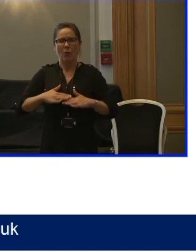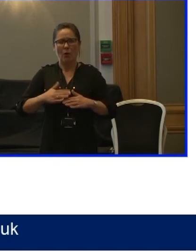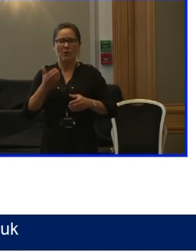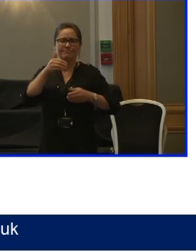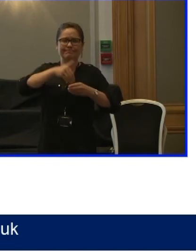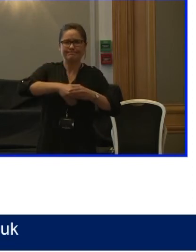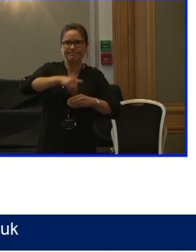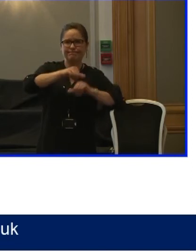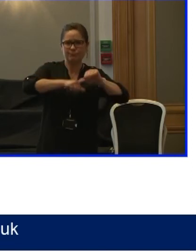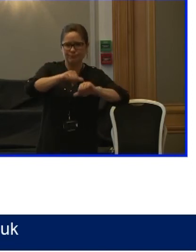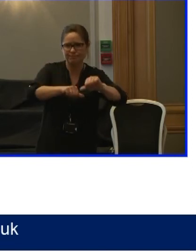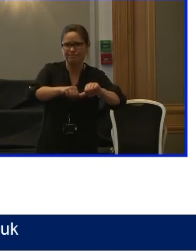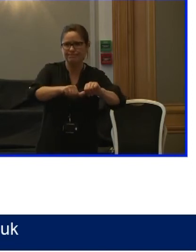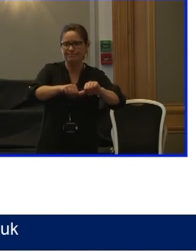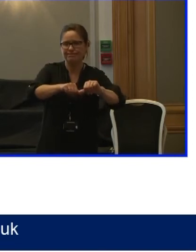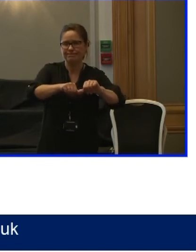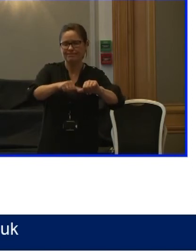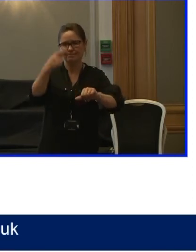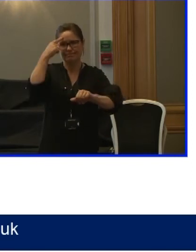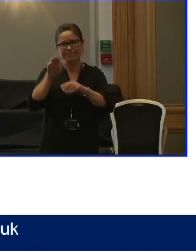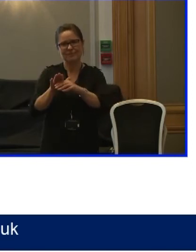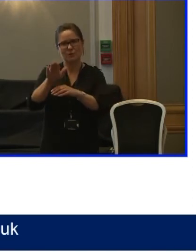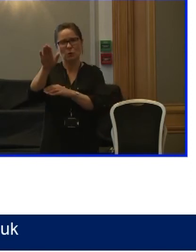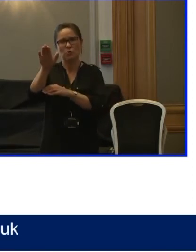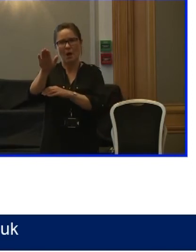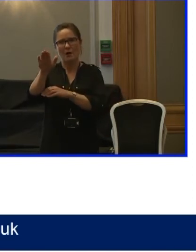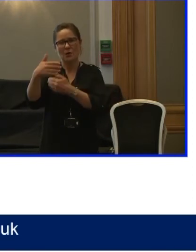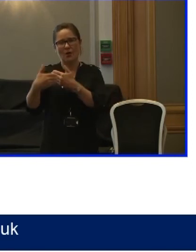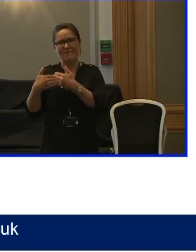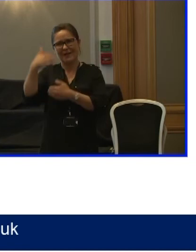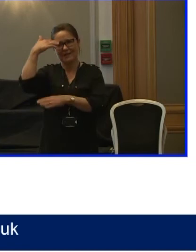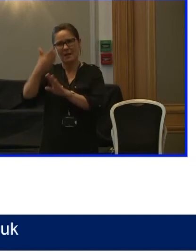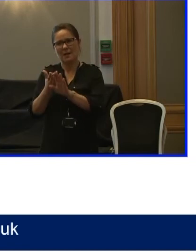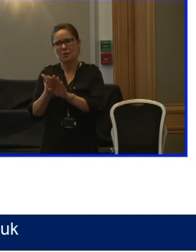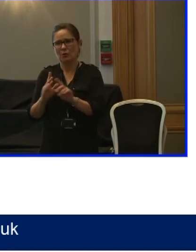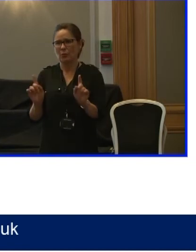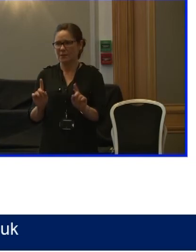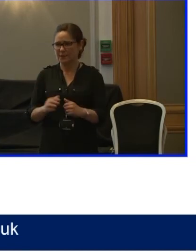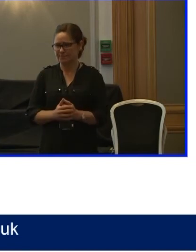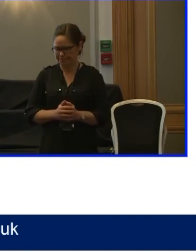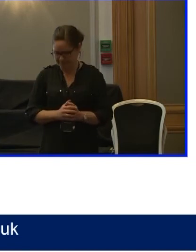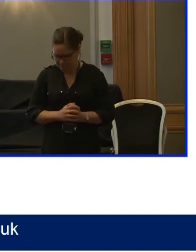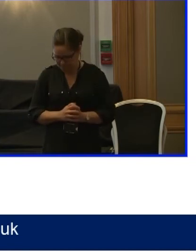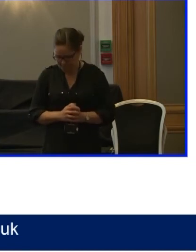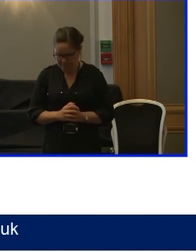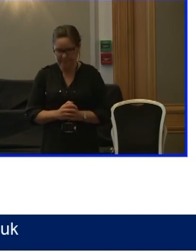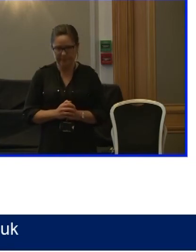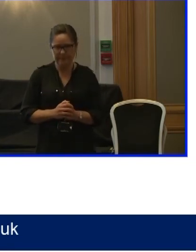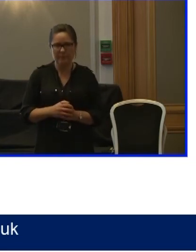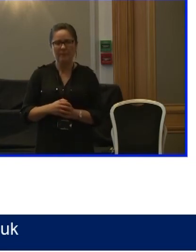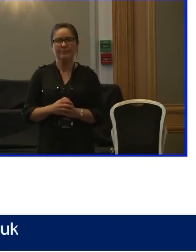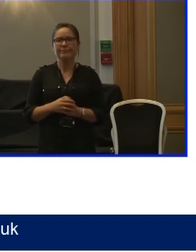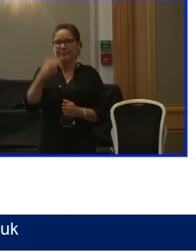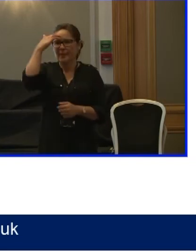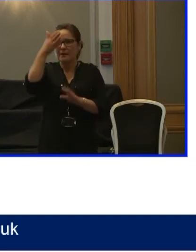impact on the future and the psychological impacts of the condition. The psychological impacts.